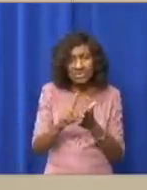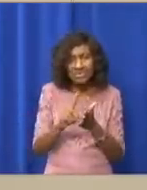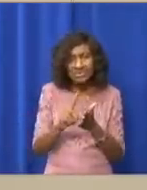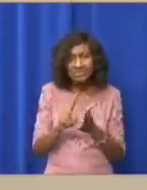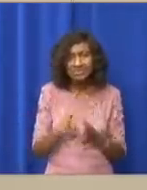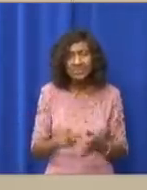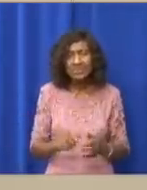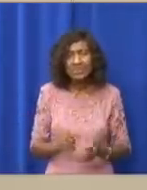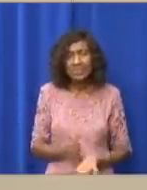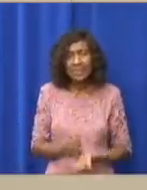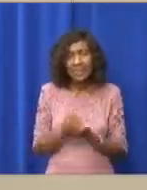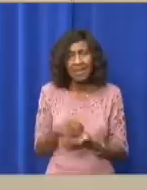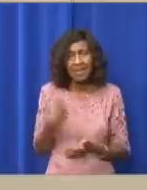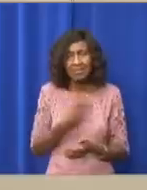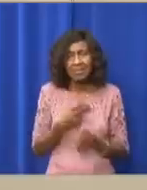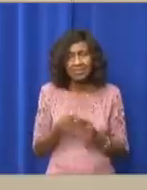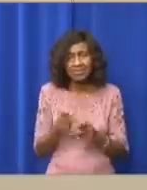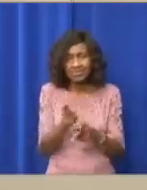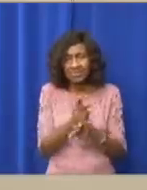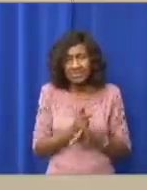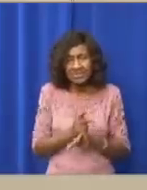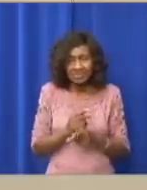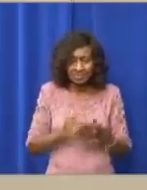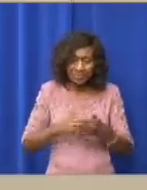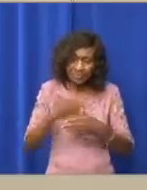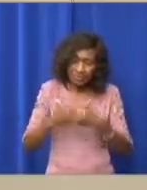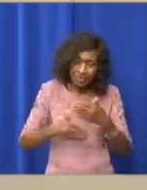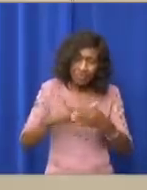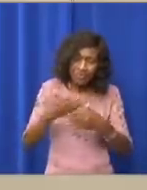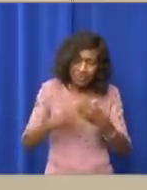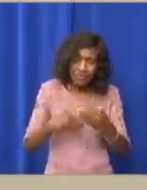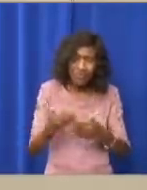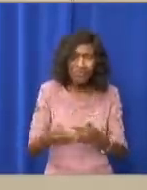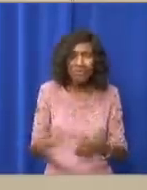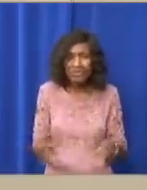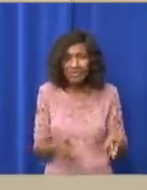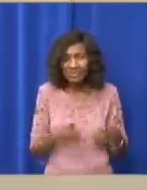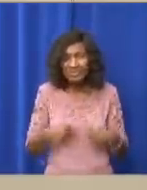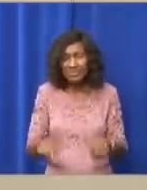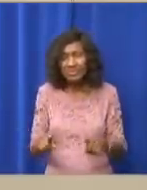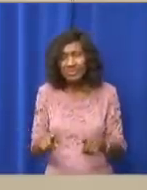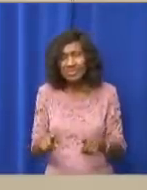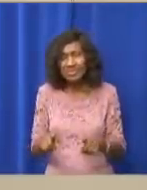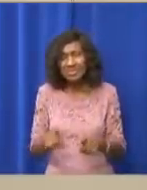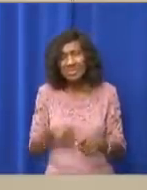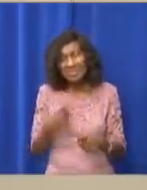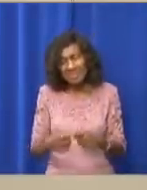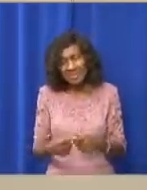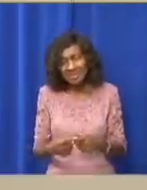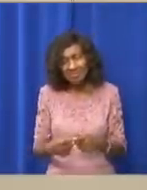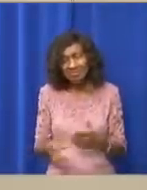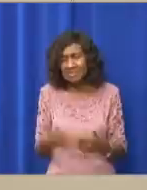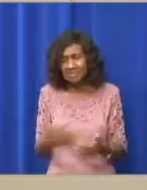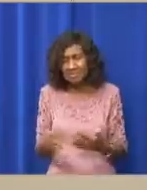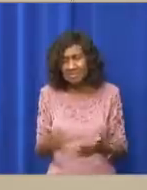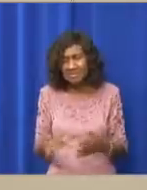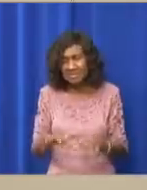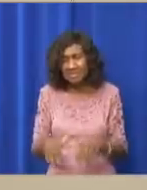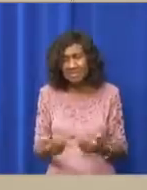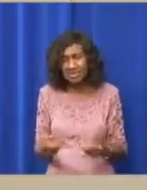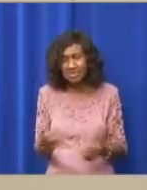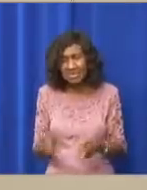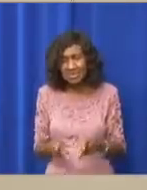to keep progress going so that we can get back to normal, where it doesn't matter how many people you have in your boat as long as you comply with the